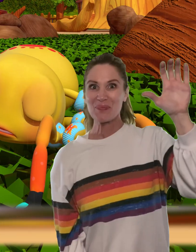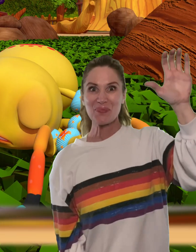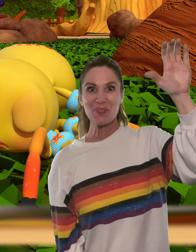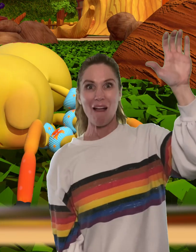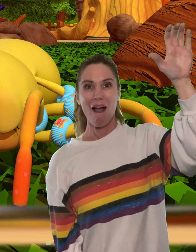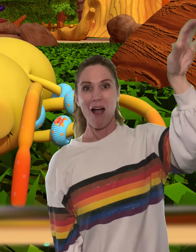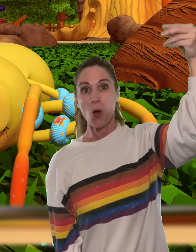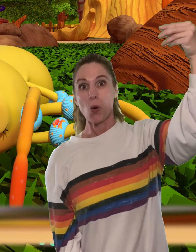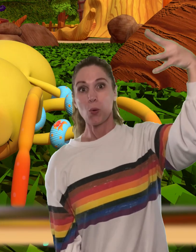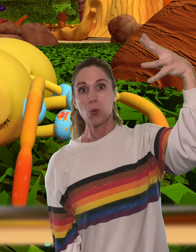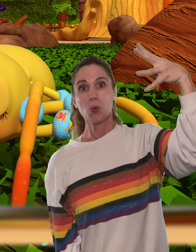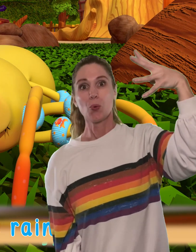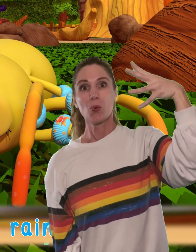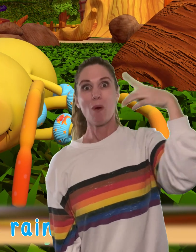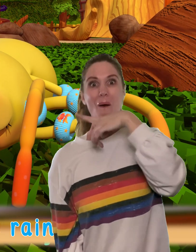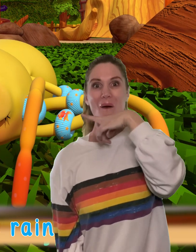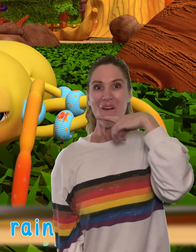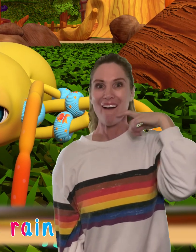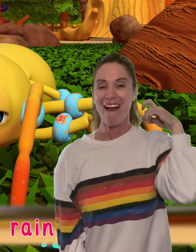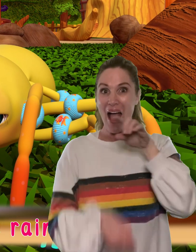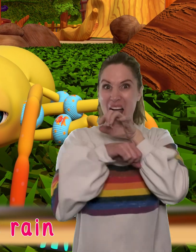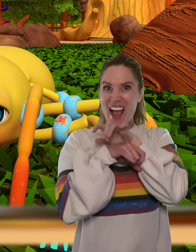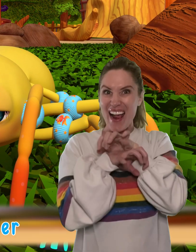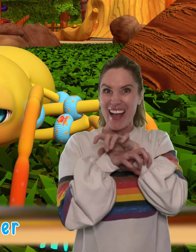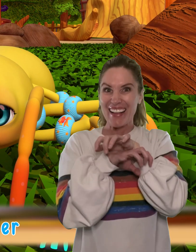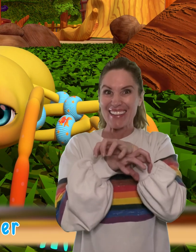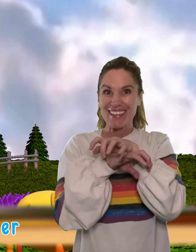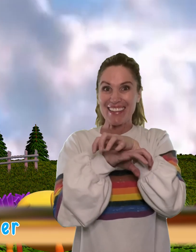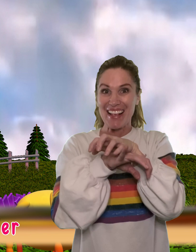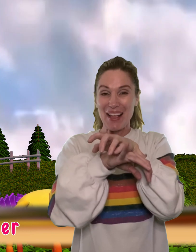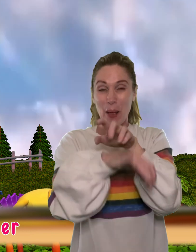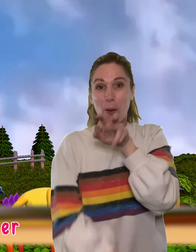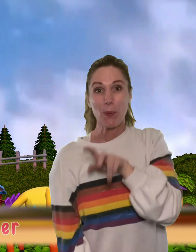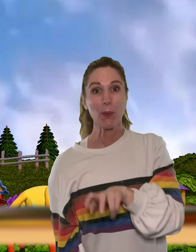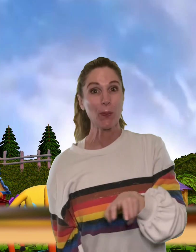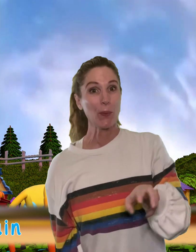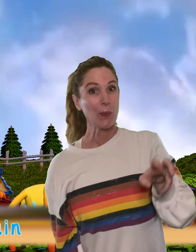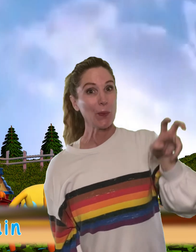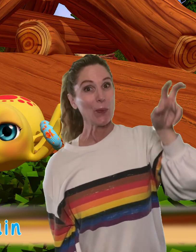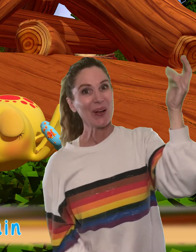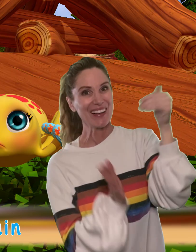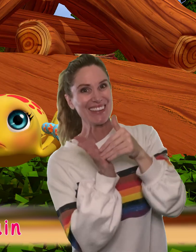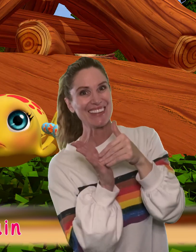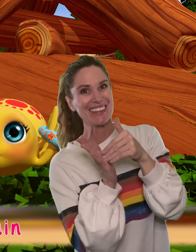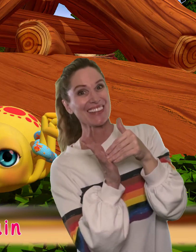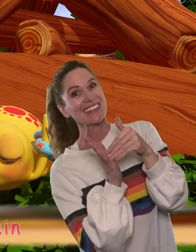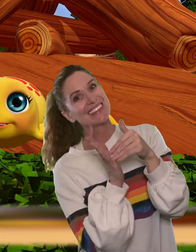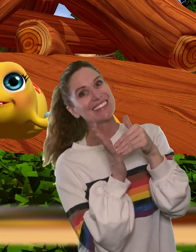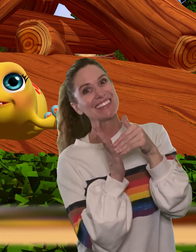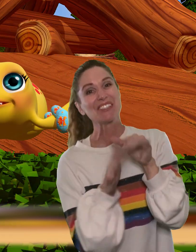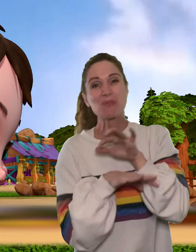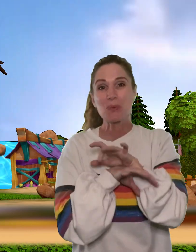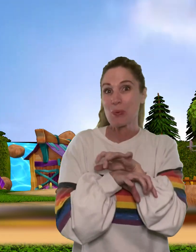out. Out came the sun and dried up all the rain. And the incy wincy spider climbed up the spout